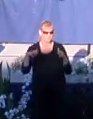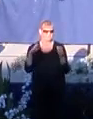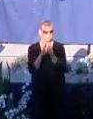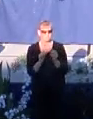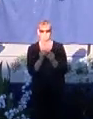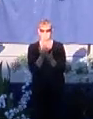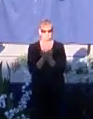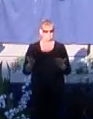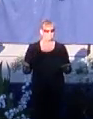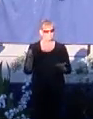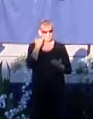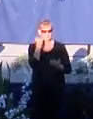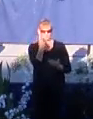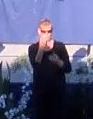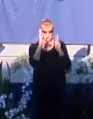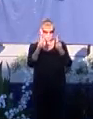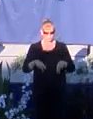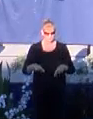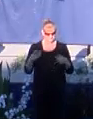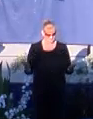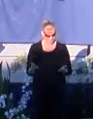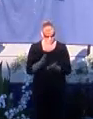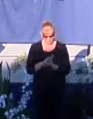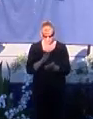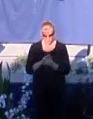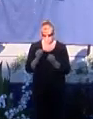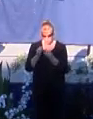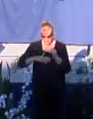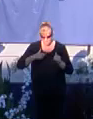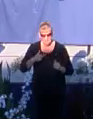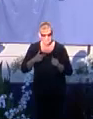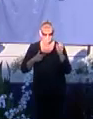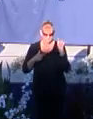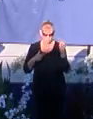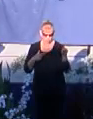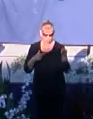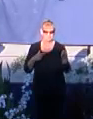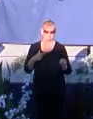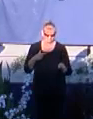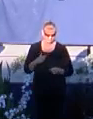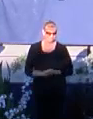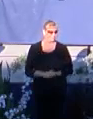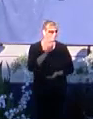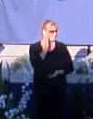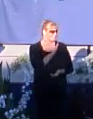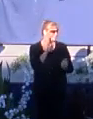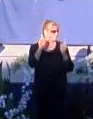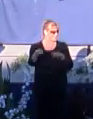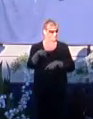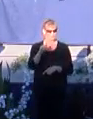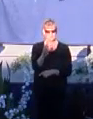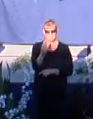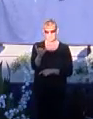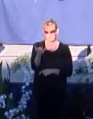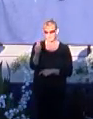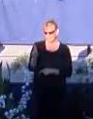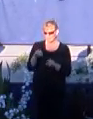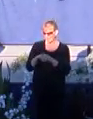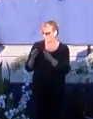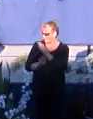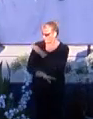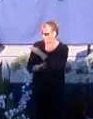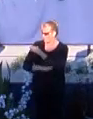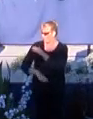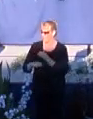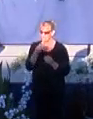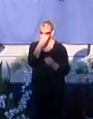events. If there's one person that's at that school more than I am, it's Caroline. She will be attending BYU Idaho in the fall and majoring in